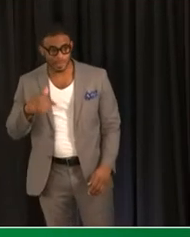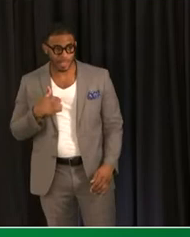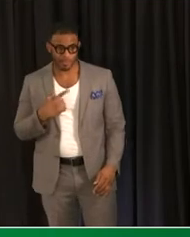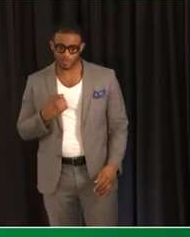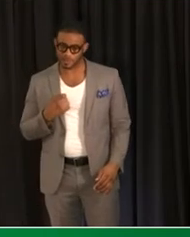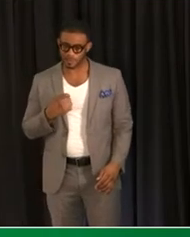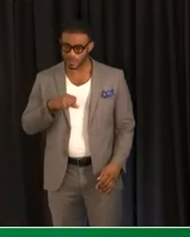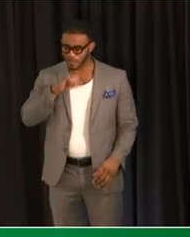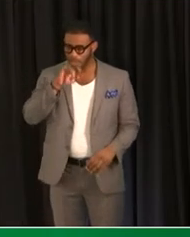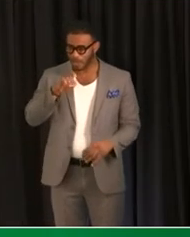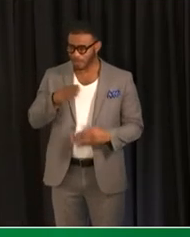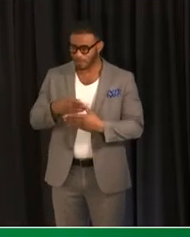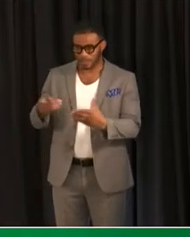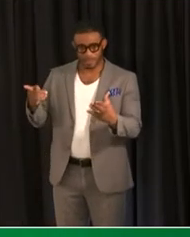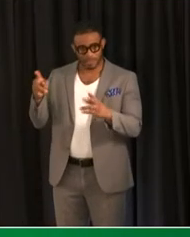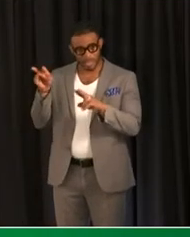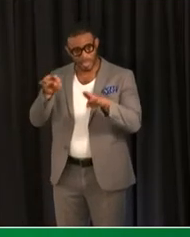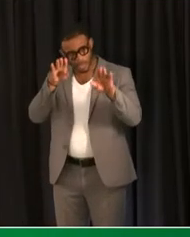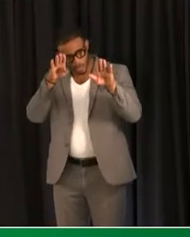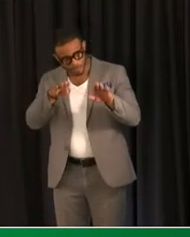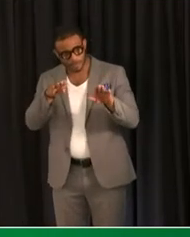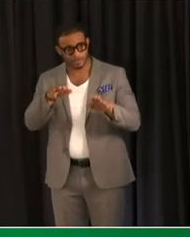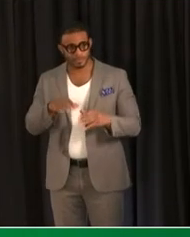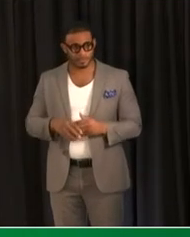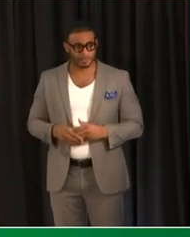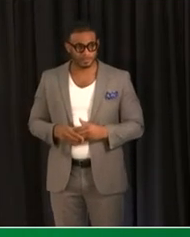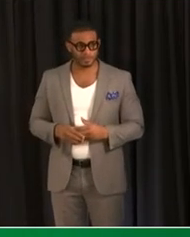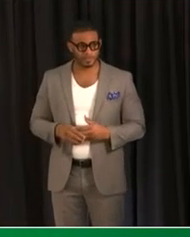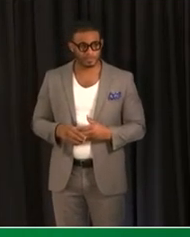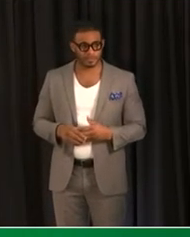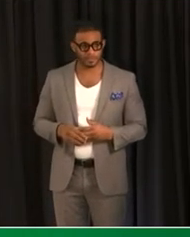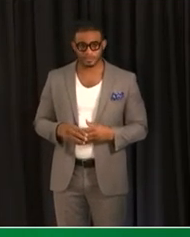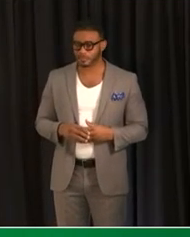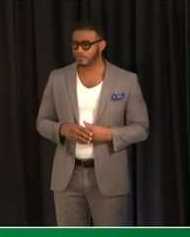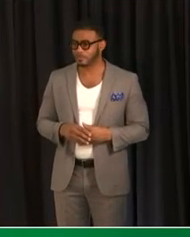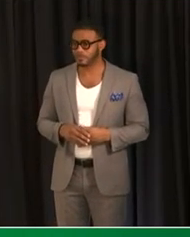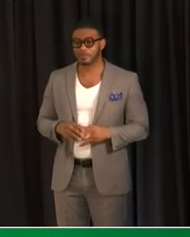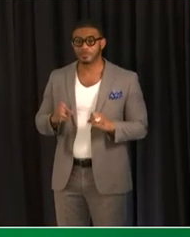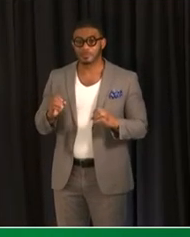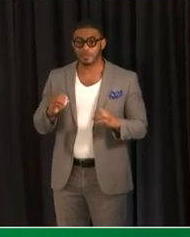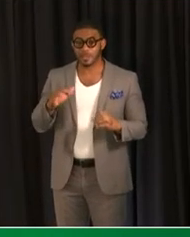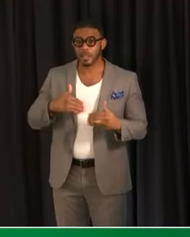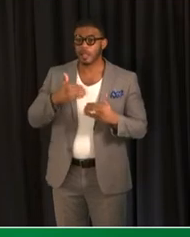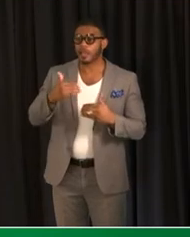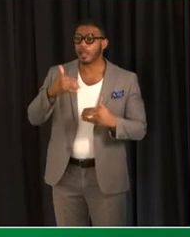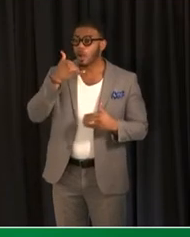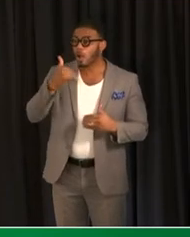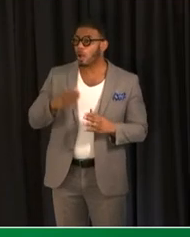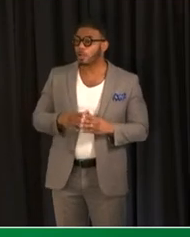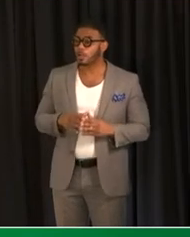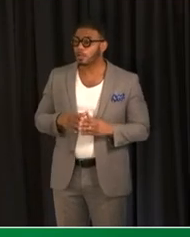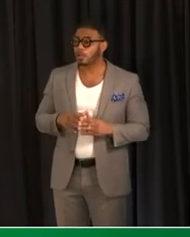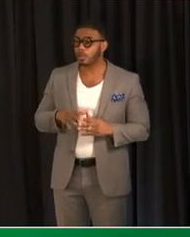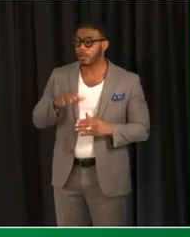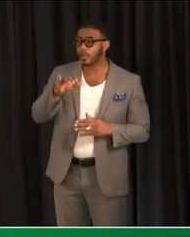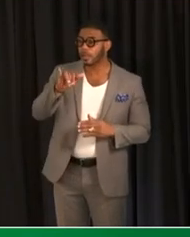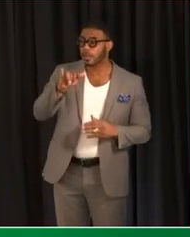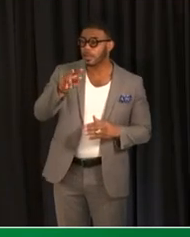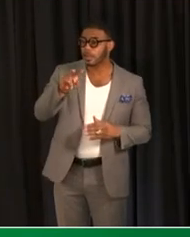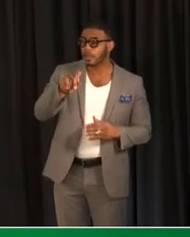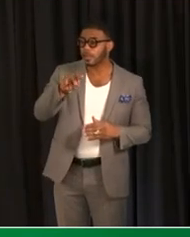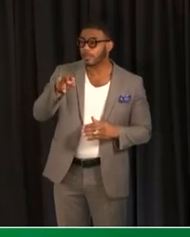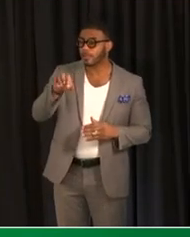like you have a bit of a fan club out there too, Miriam. Okay, indeed. So let's go to our next caller,